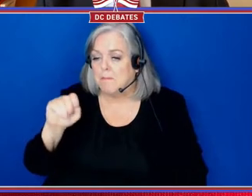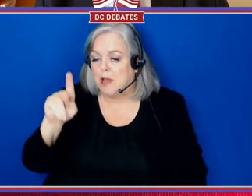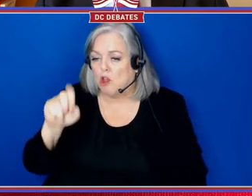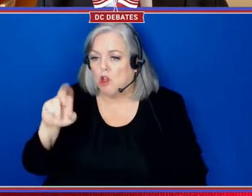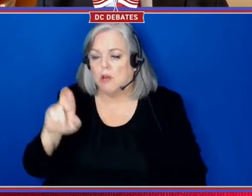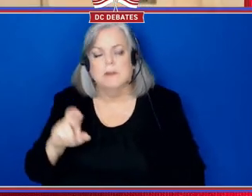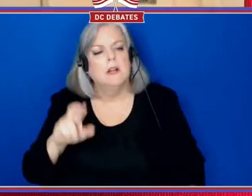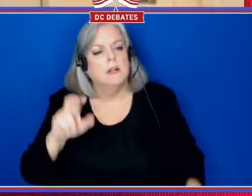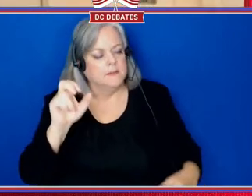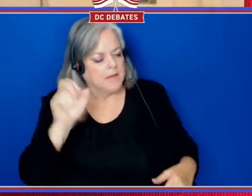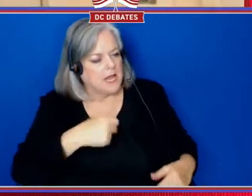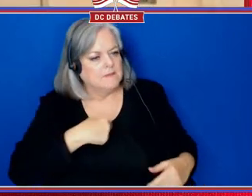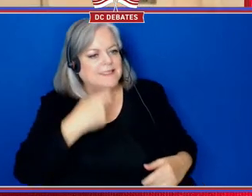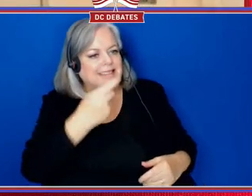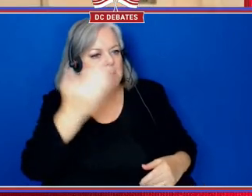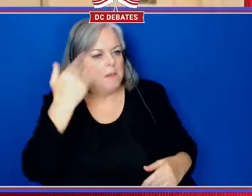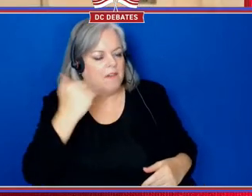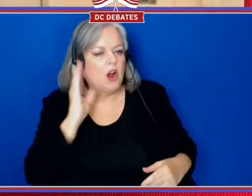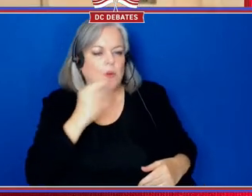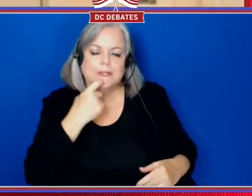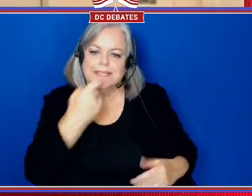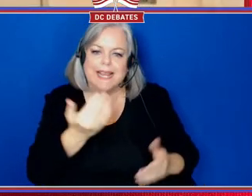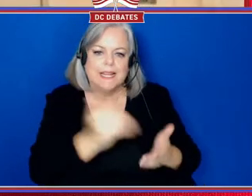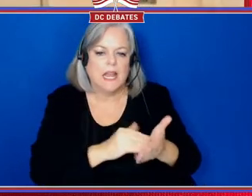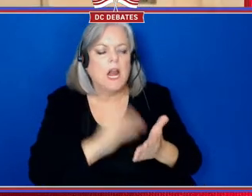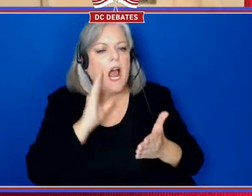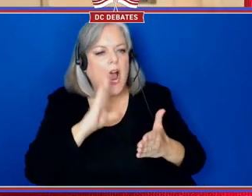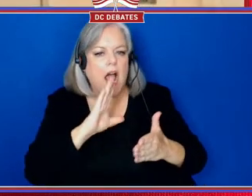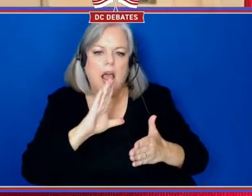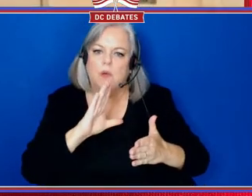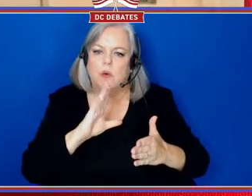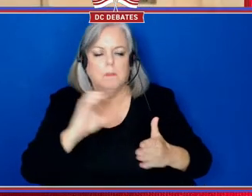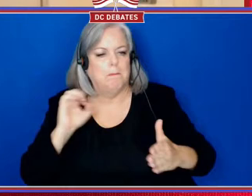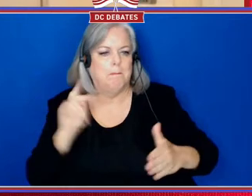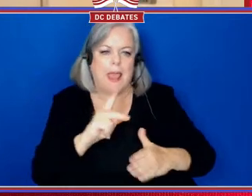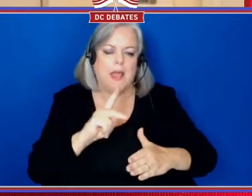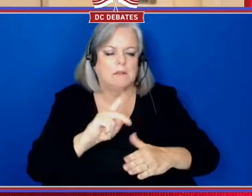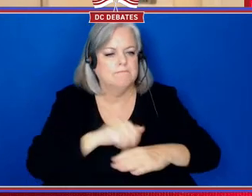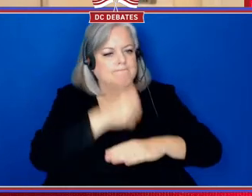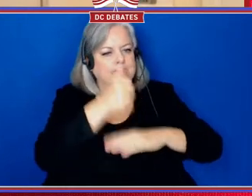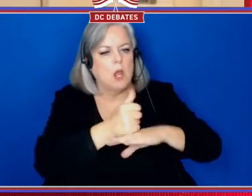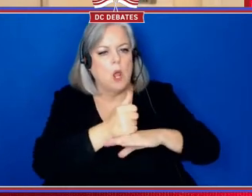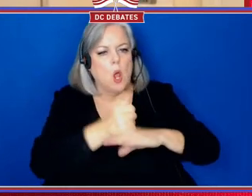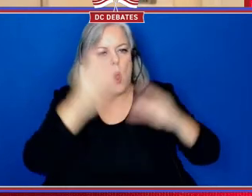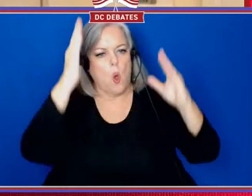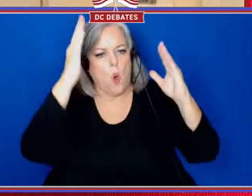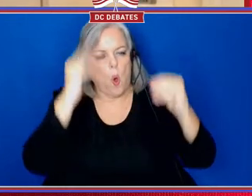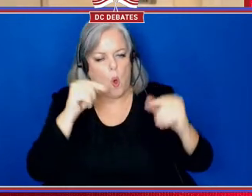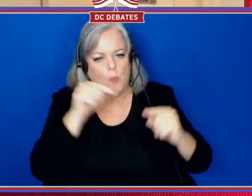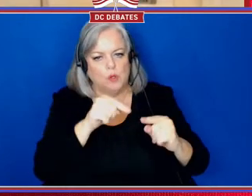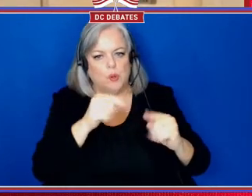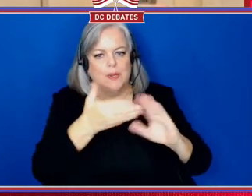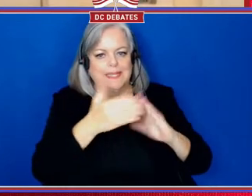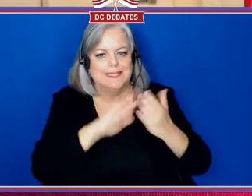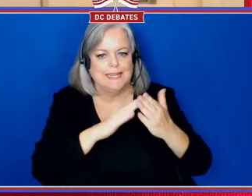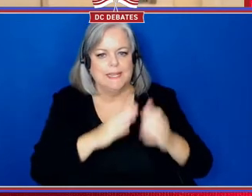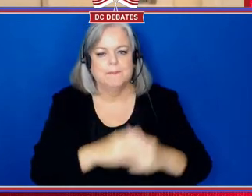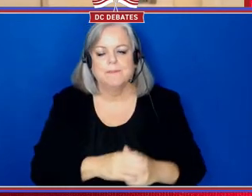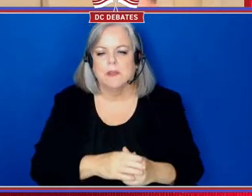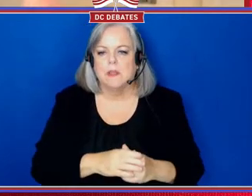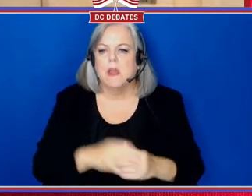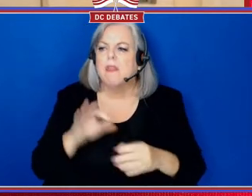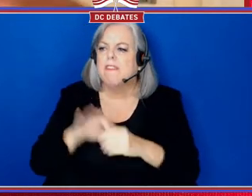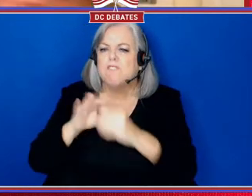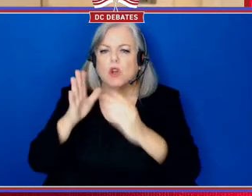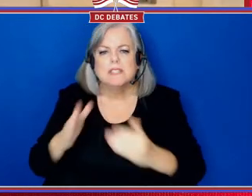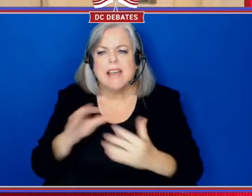again, I will restore hope to the city. The voters have a choice. They have a choice of a mayor who has seen crime after